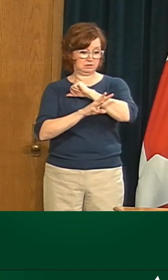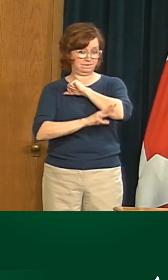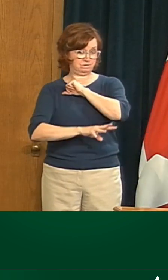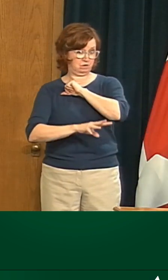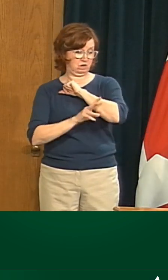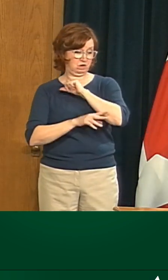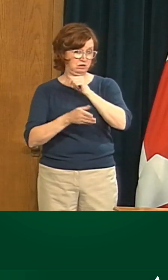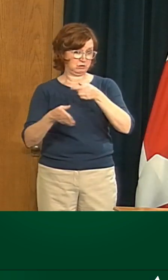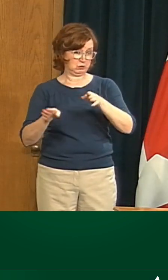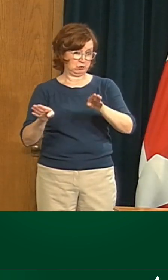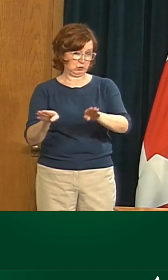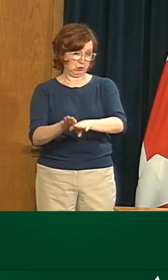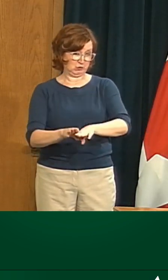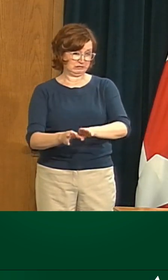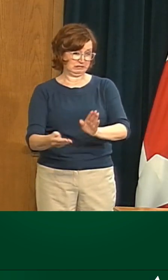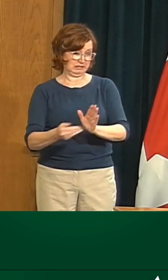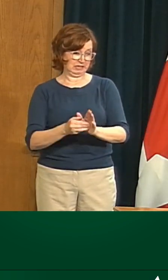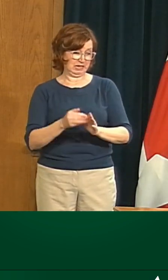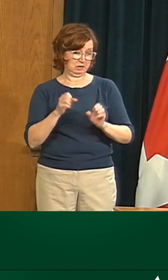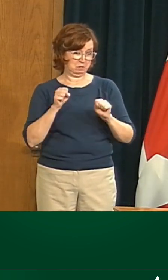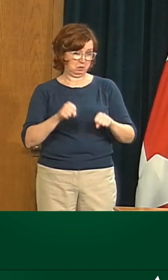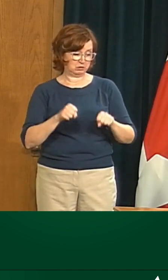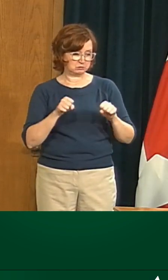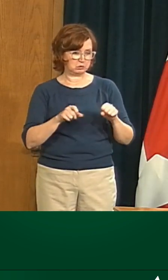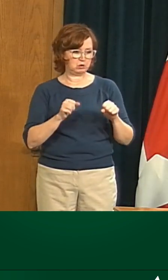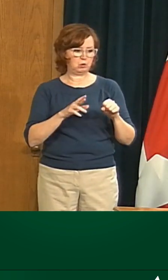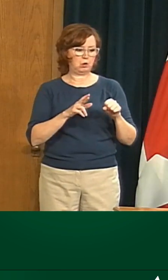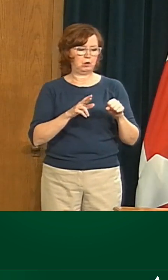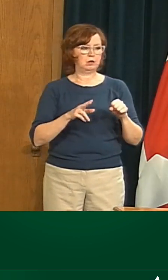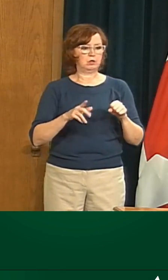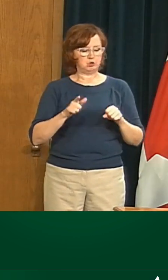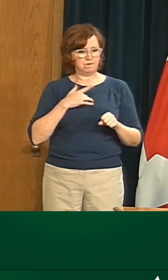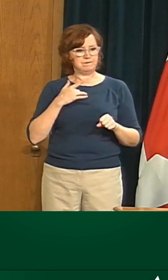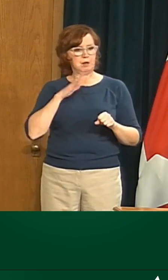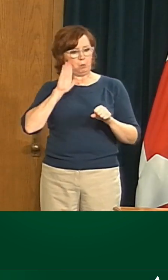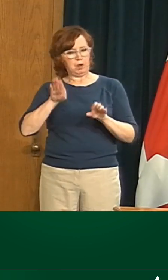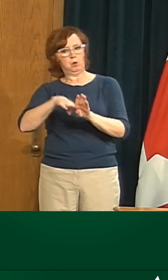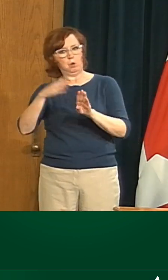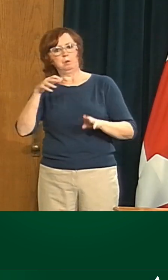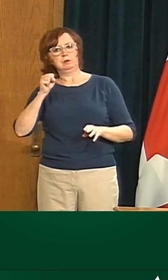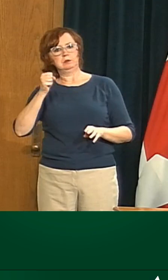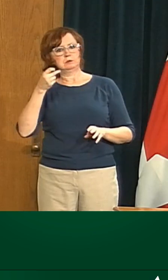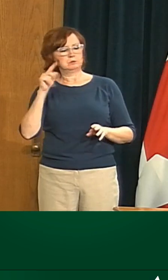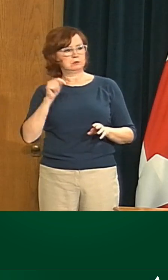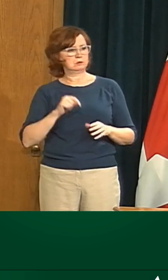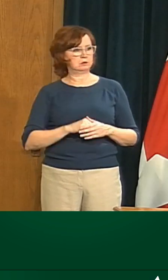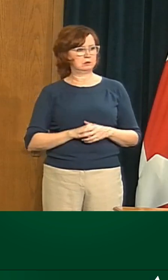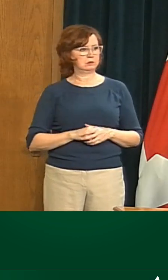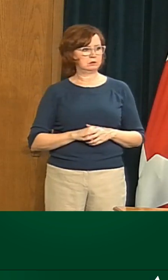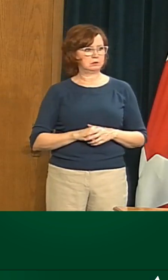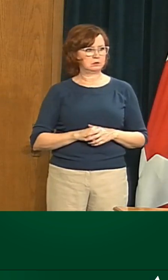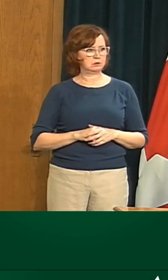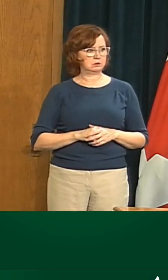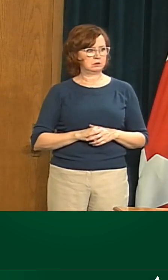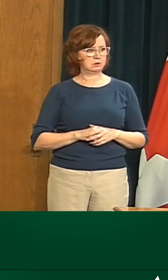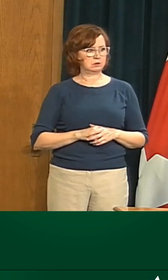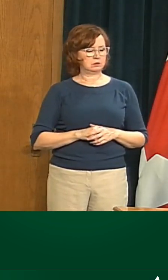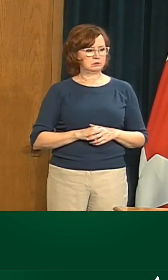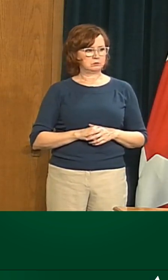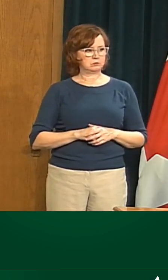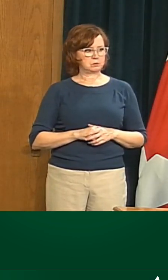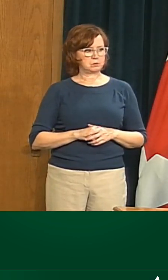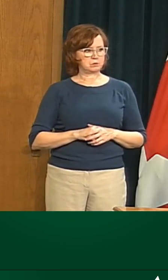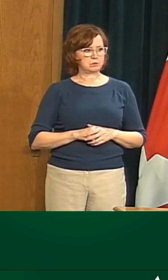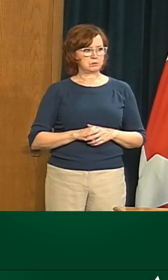remain manageable, and I believe that you talked with Dr. Shahab, the RT being a key factor here. Can you just talk